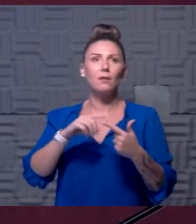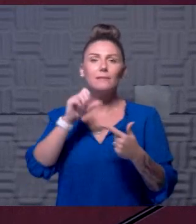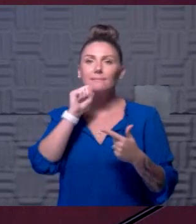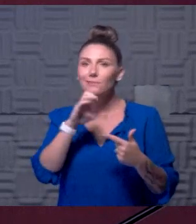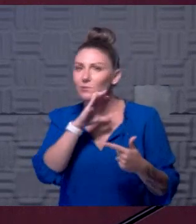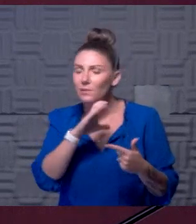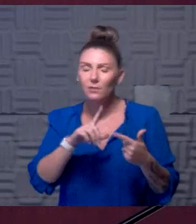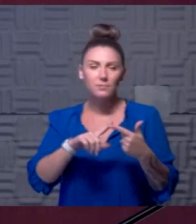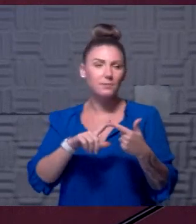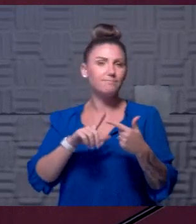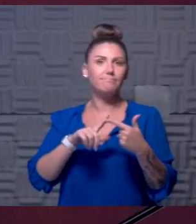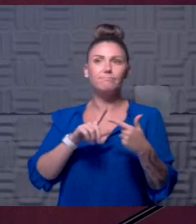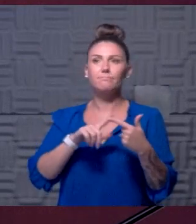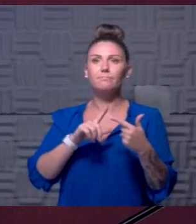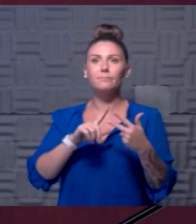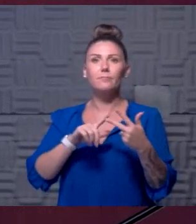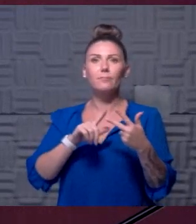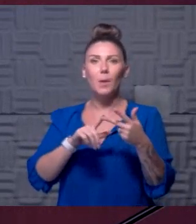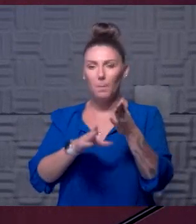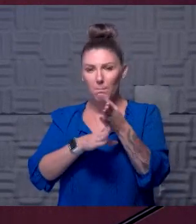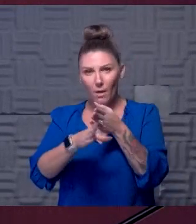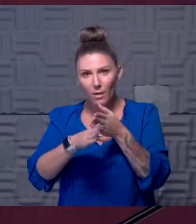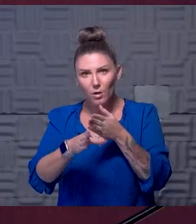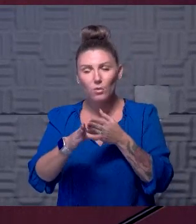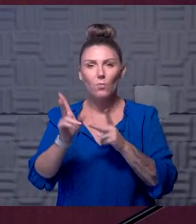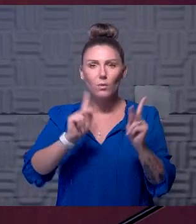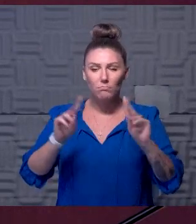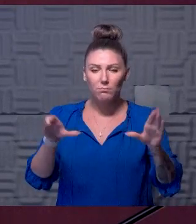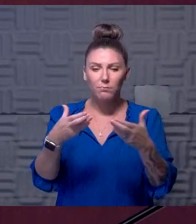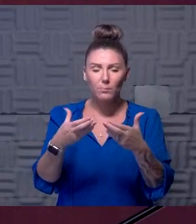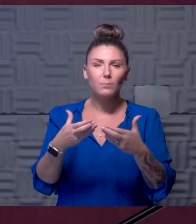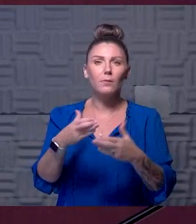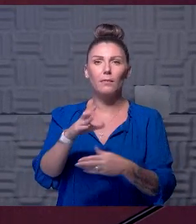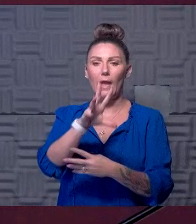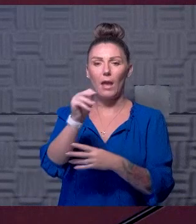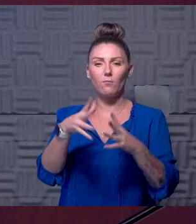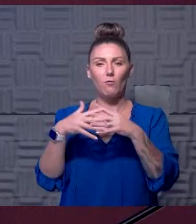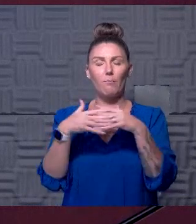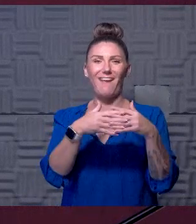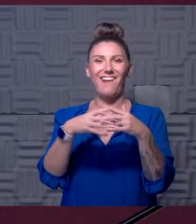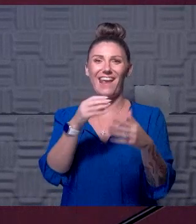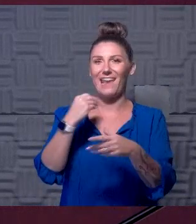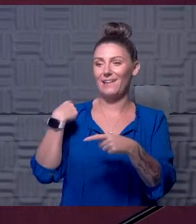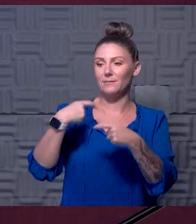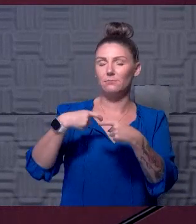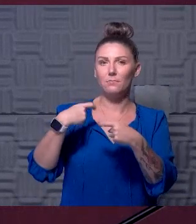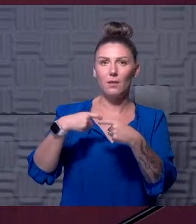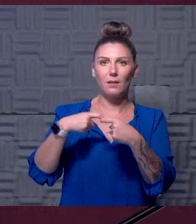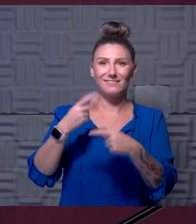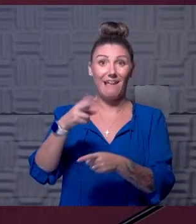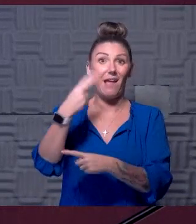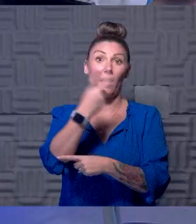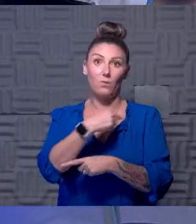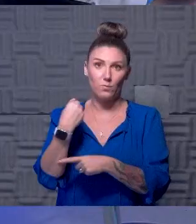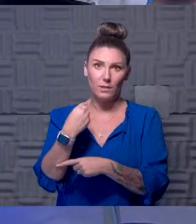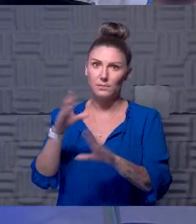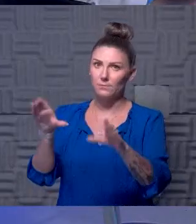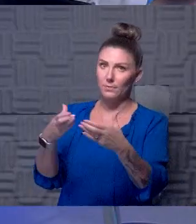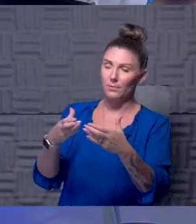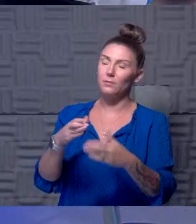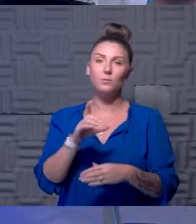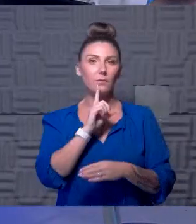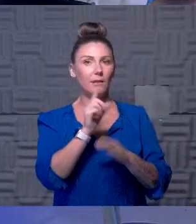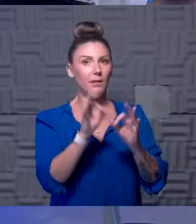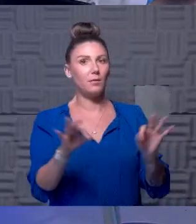the minority populations, including both African Americans and Hispanics, that are at high risk of this infection. Yeah, so